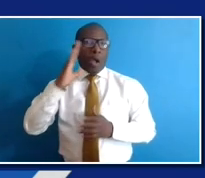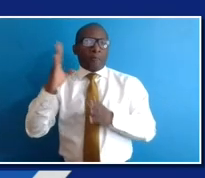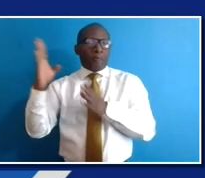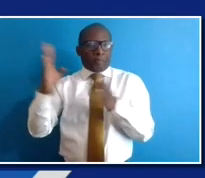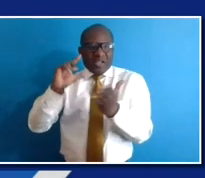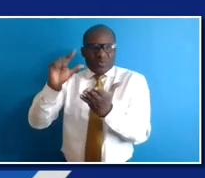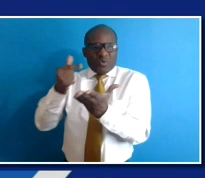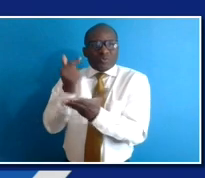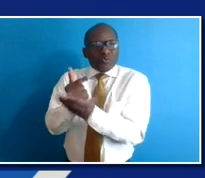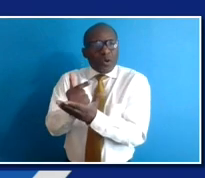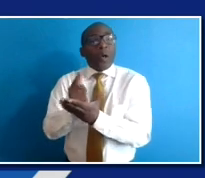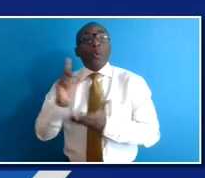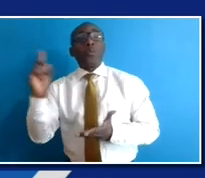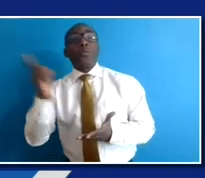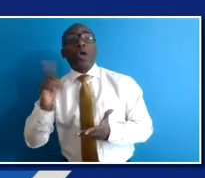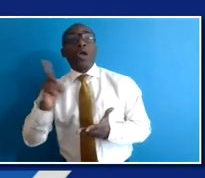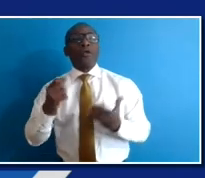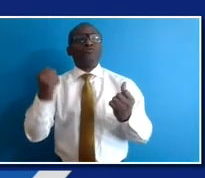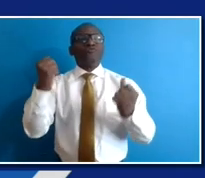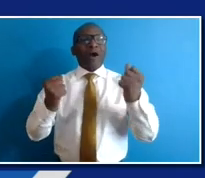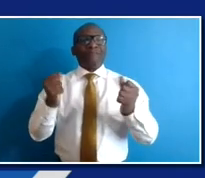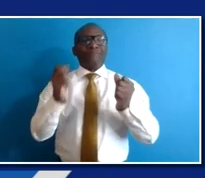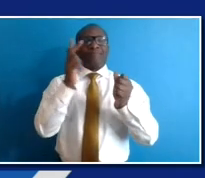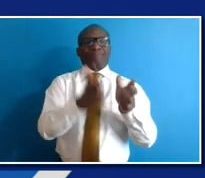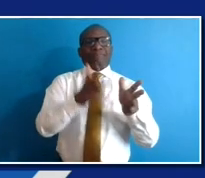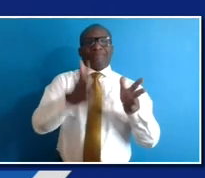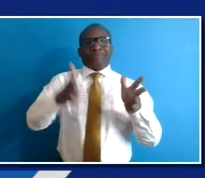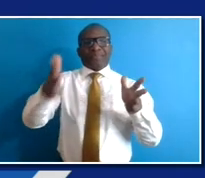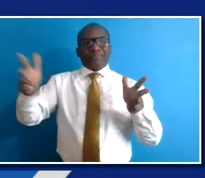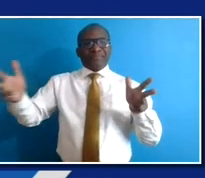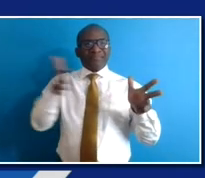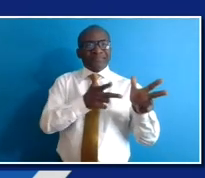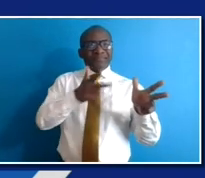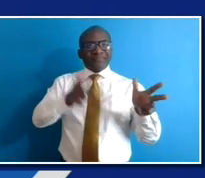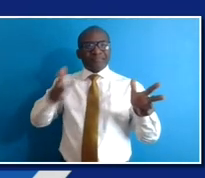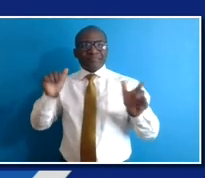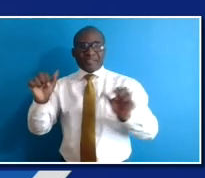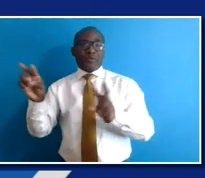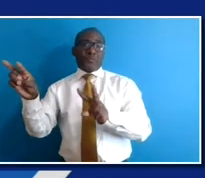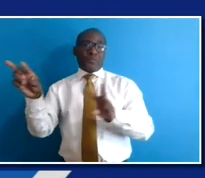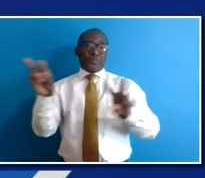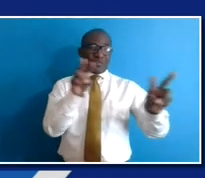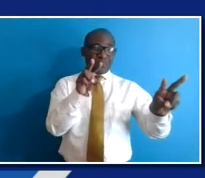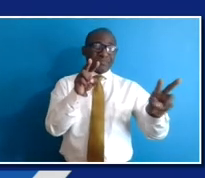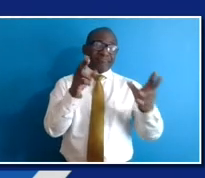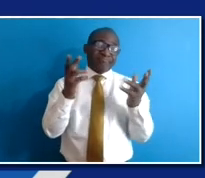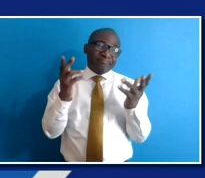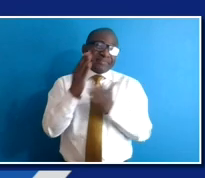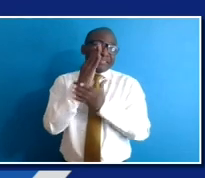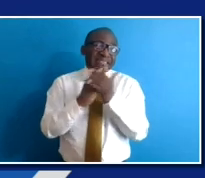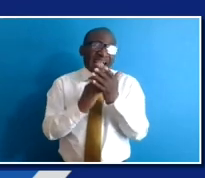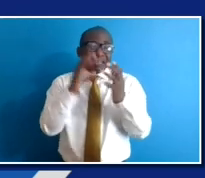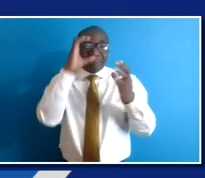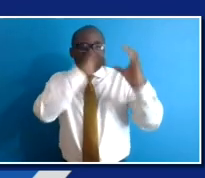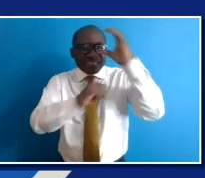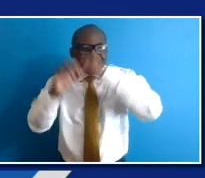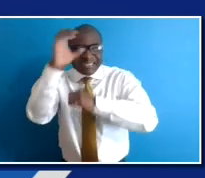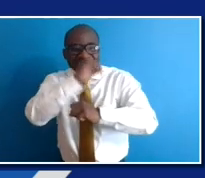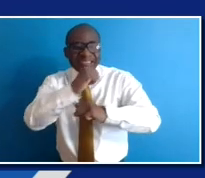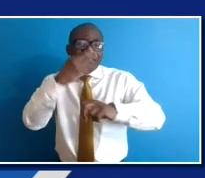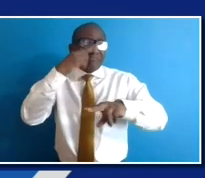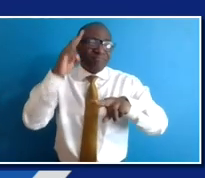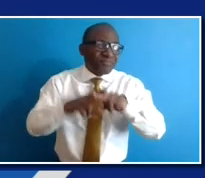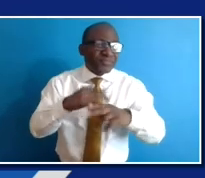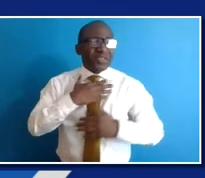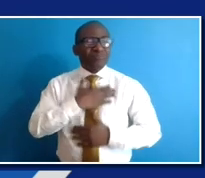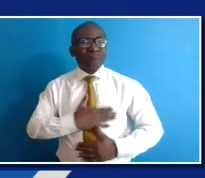to go through something that's very different from all the rest of us that had that great senior year in high school and, you know, the fun and the proms and all that. Unfortunately,